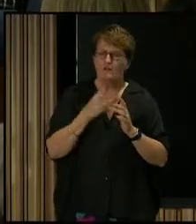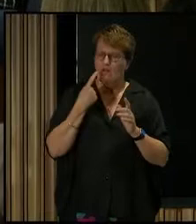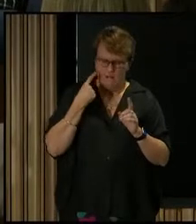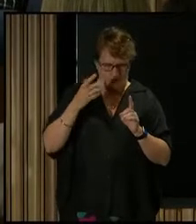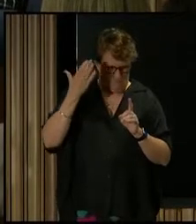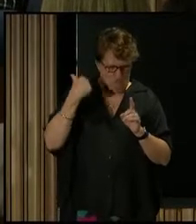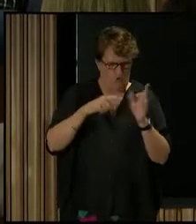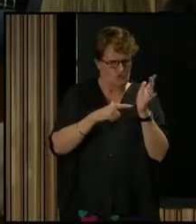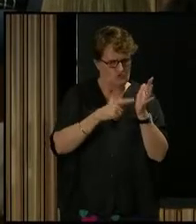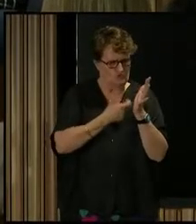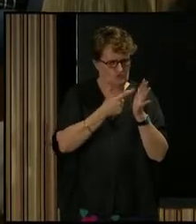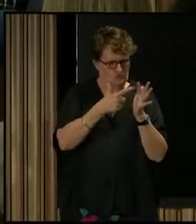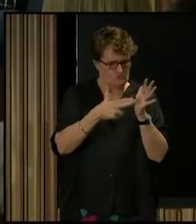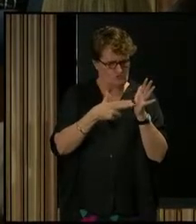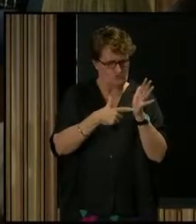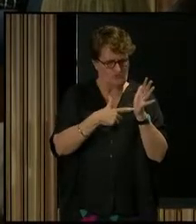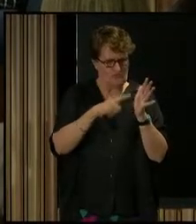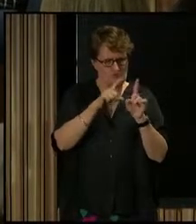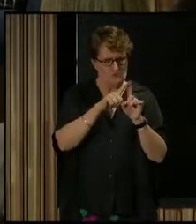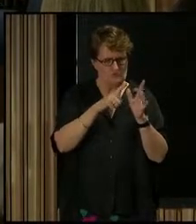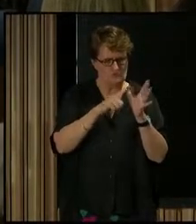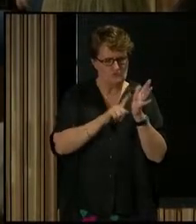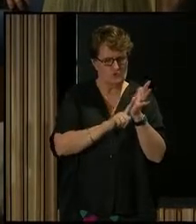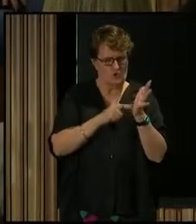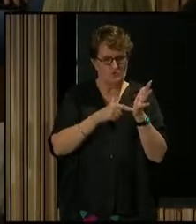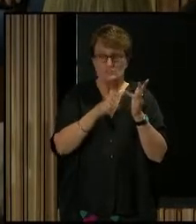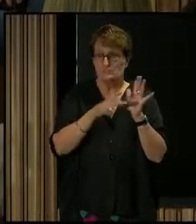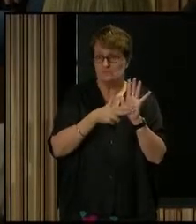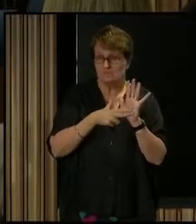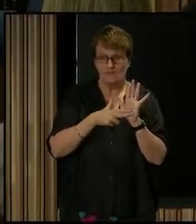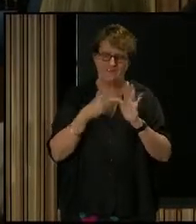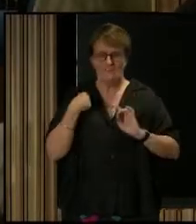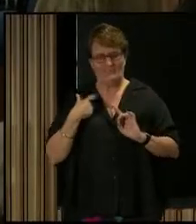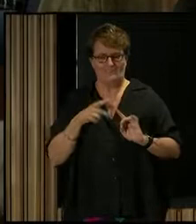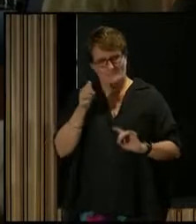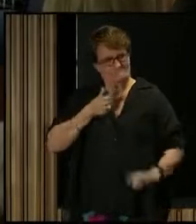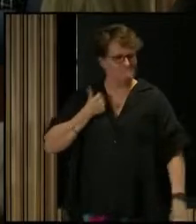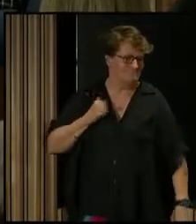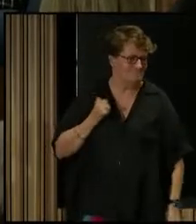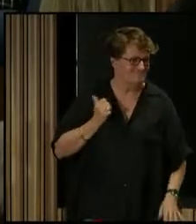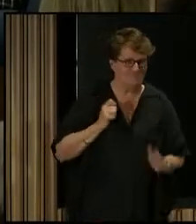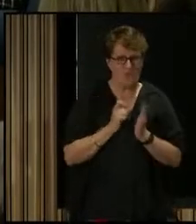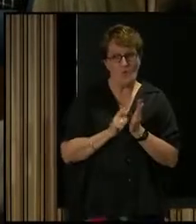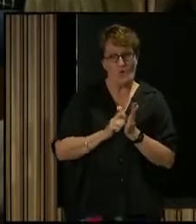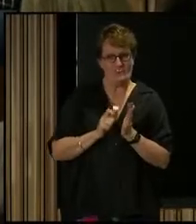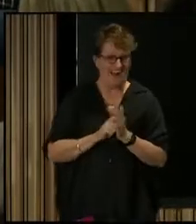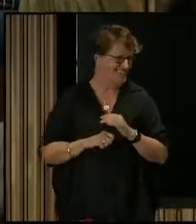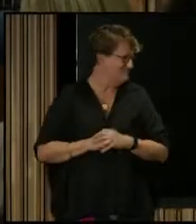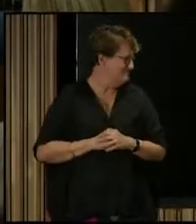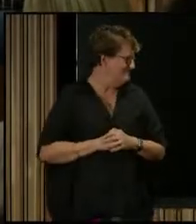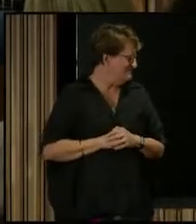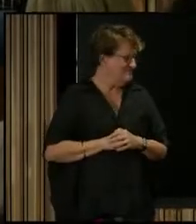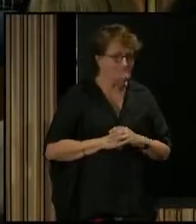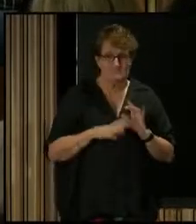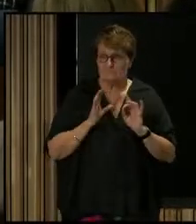about pub choir. What was that? Yeah, well, my mate Trent Dalton, the author. Actually, he came along to the show. I didn't even try